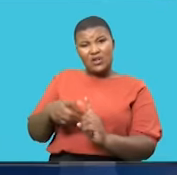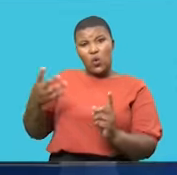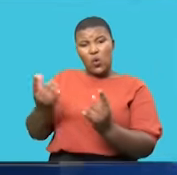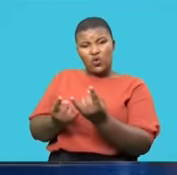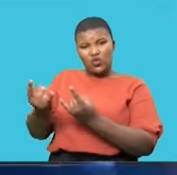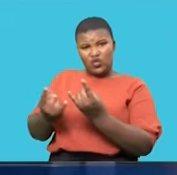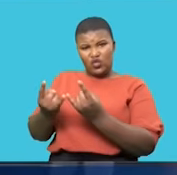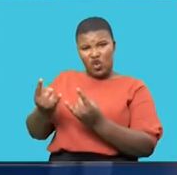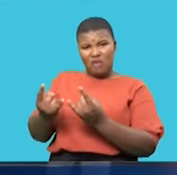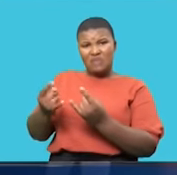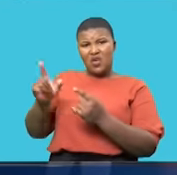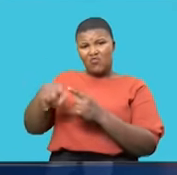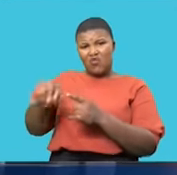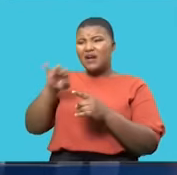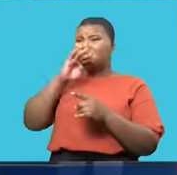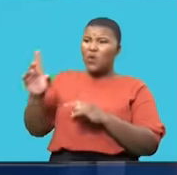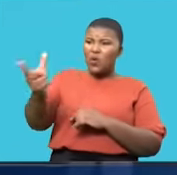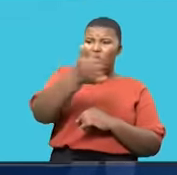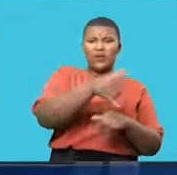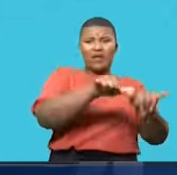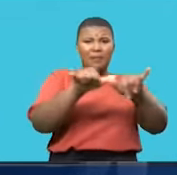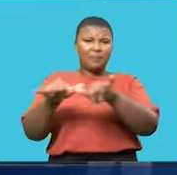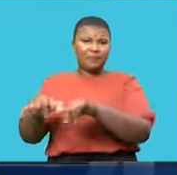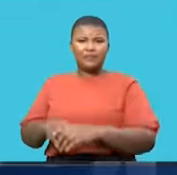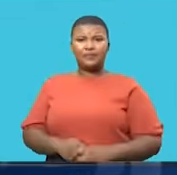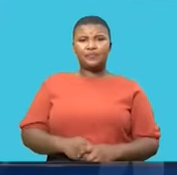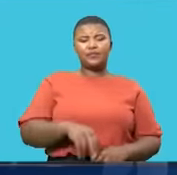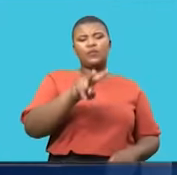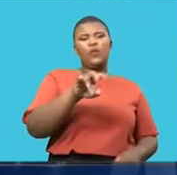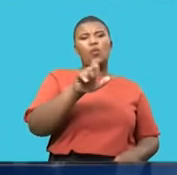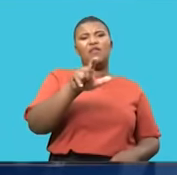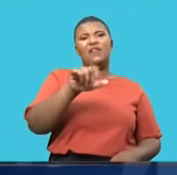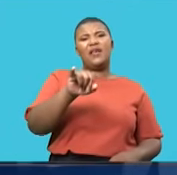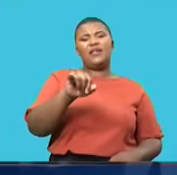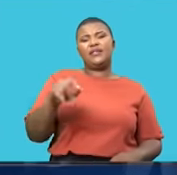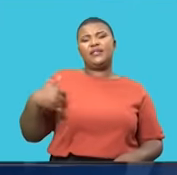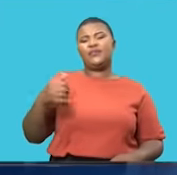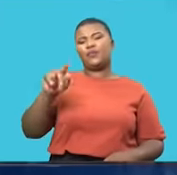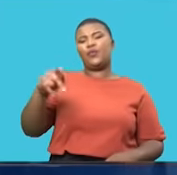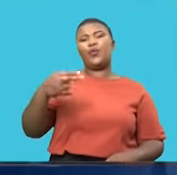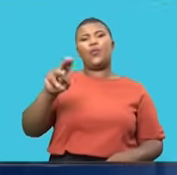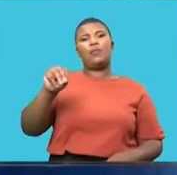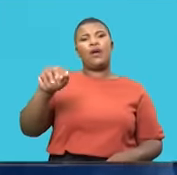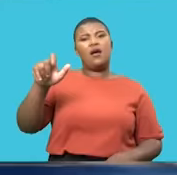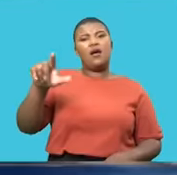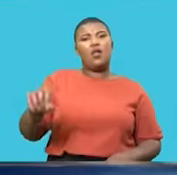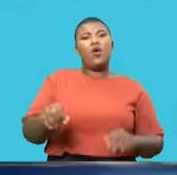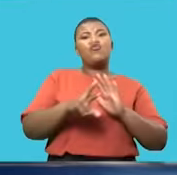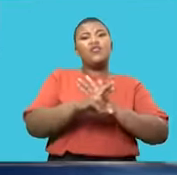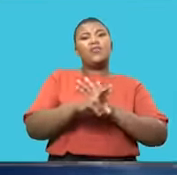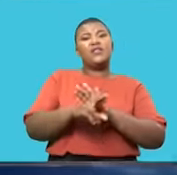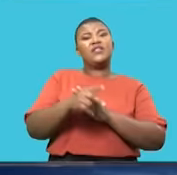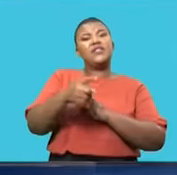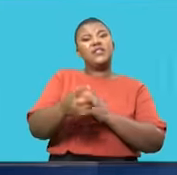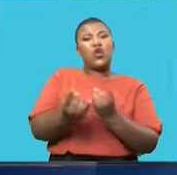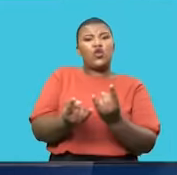from one product shop, they all sell it. Also speaking to Uveli Kumalo, who is a representative of the Gauteng's Puzzle Shop and Landlord